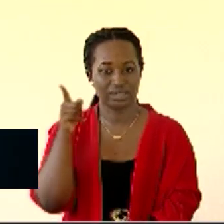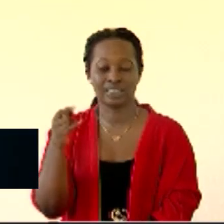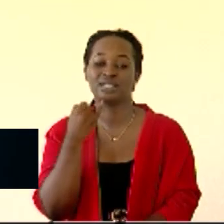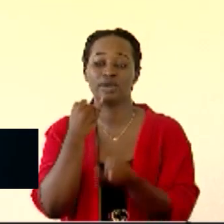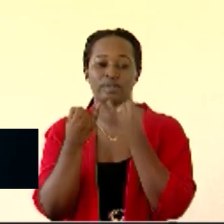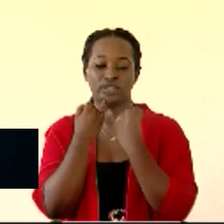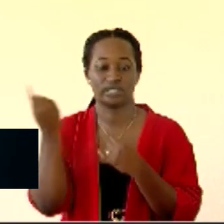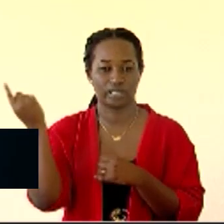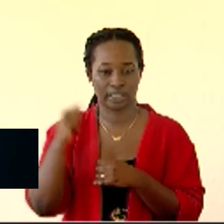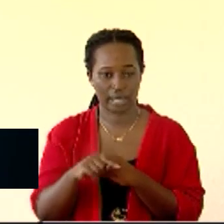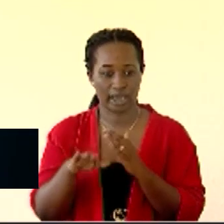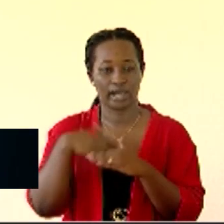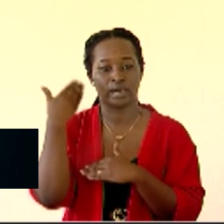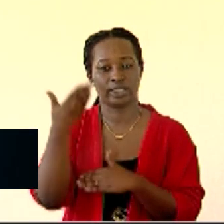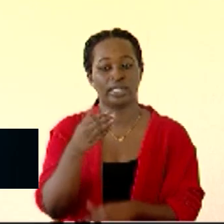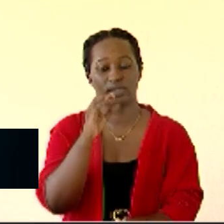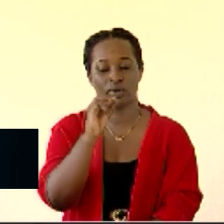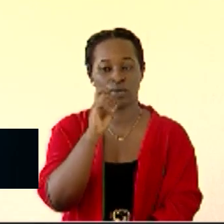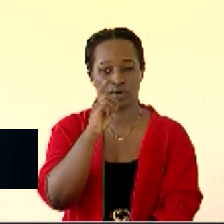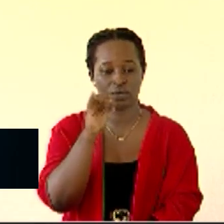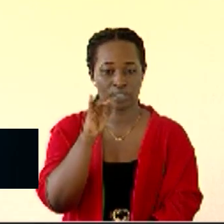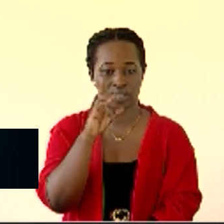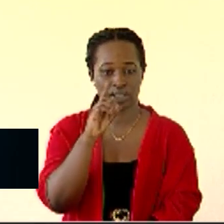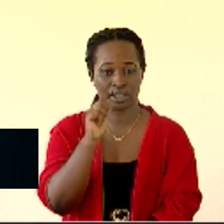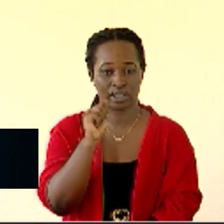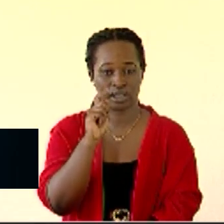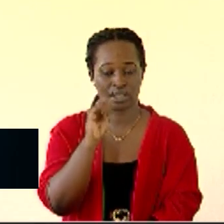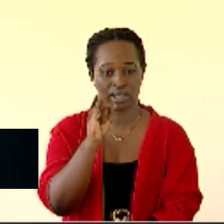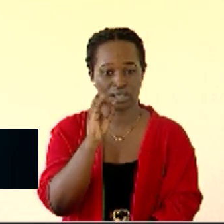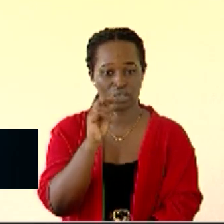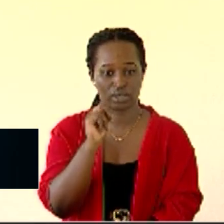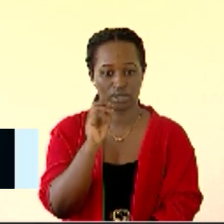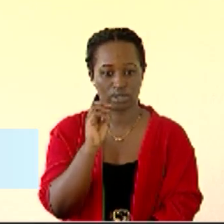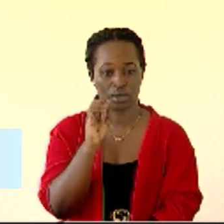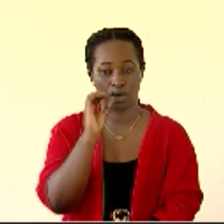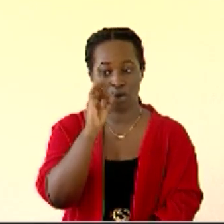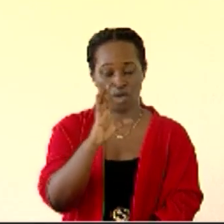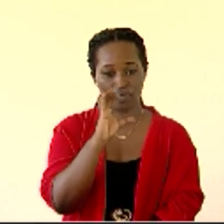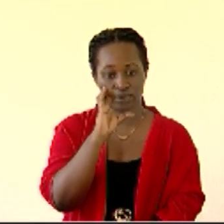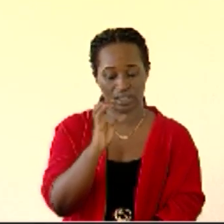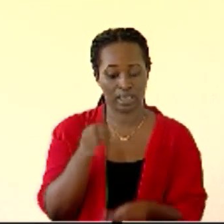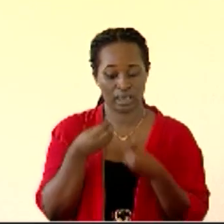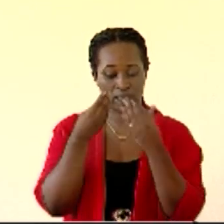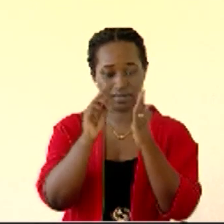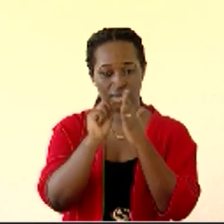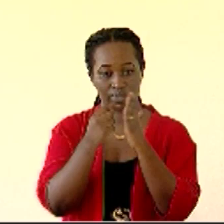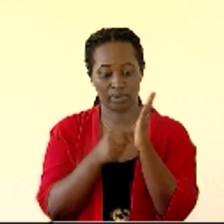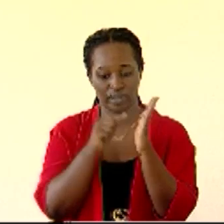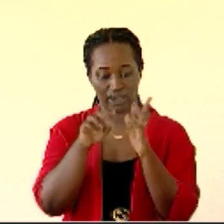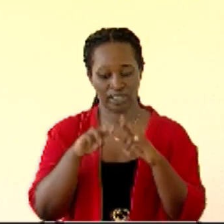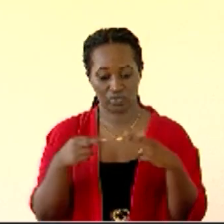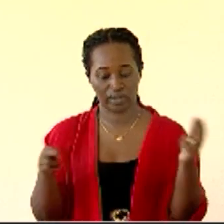Now, oxidation of C with a solution of sodium dichromate gives a product that reacted